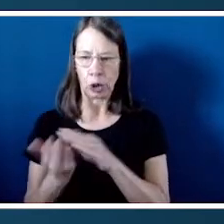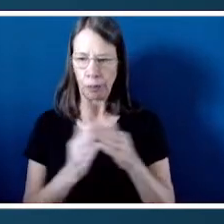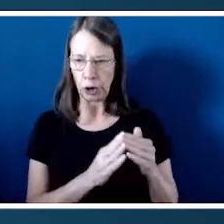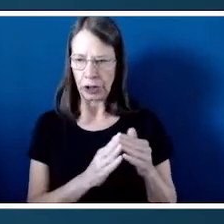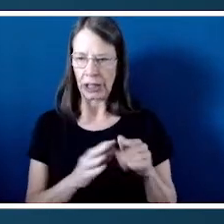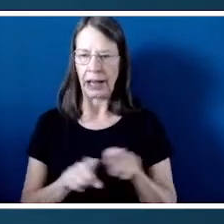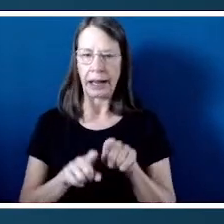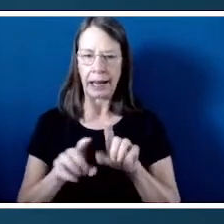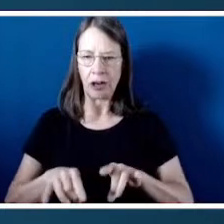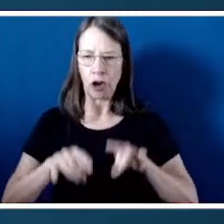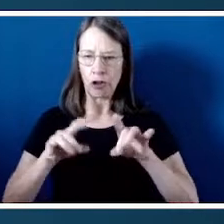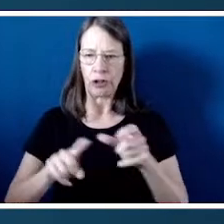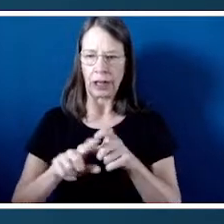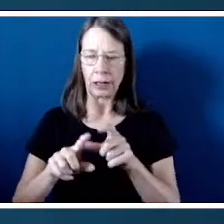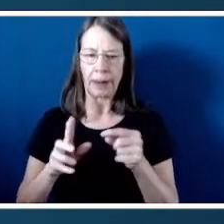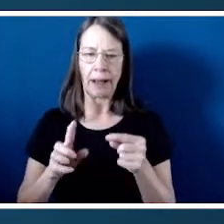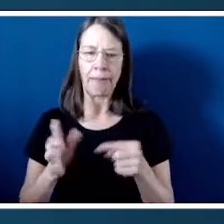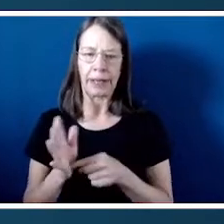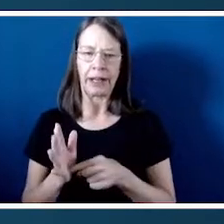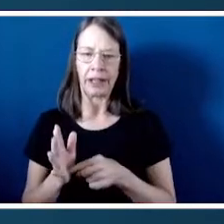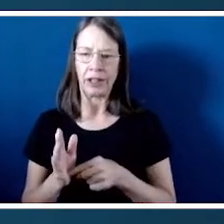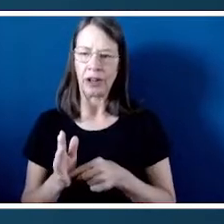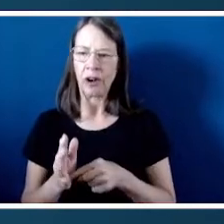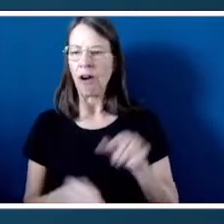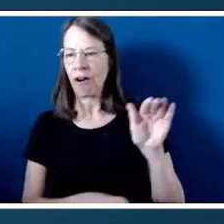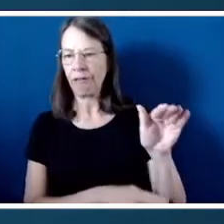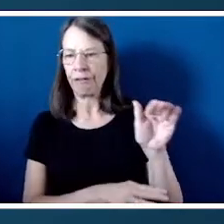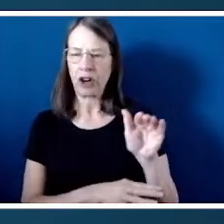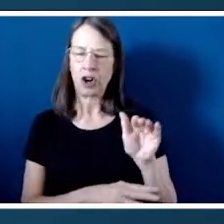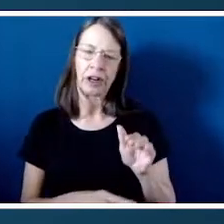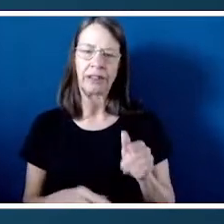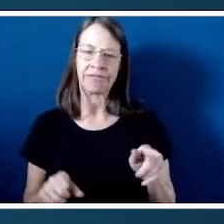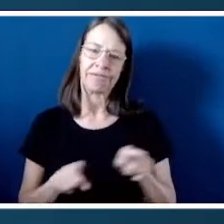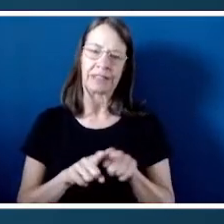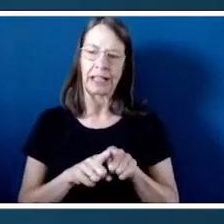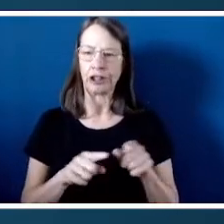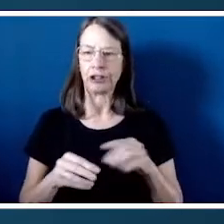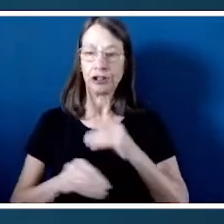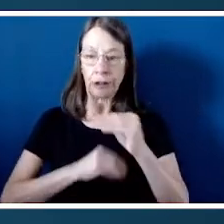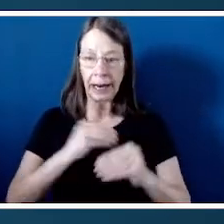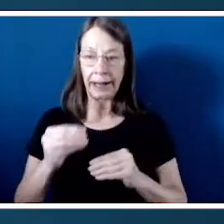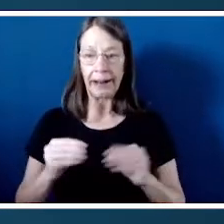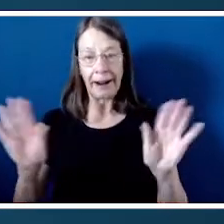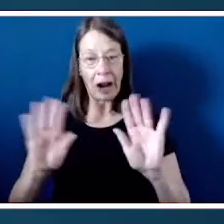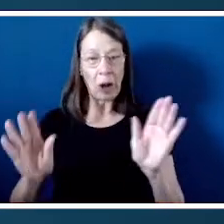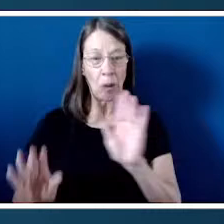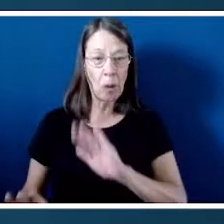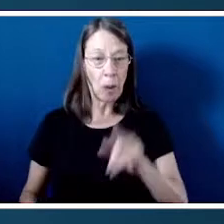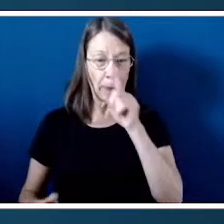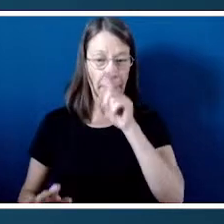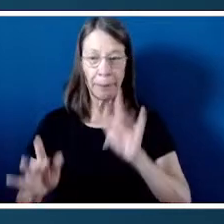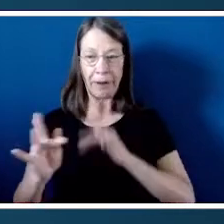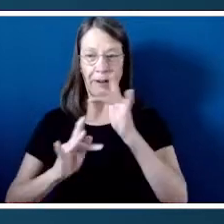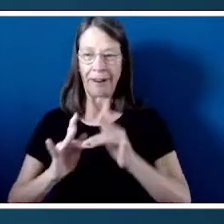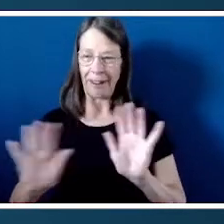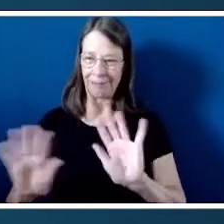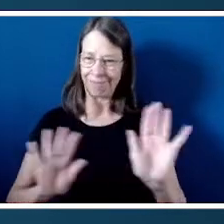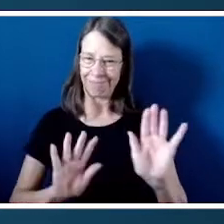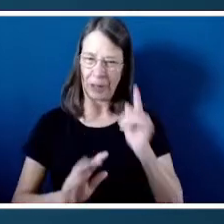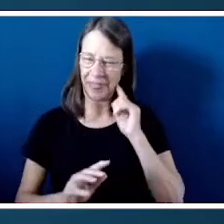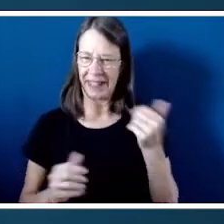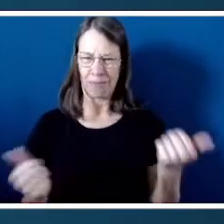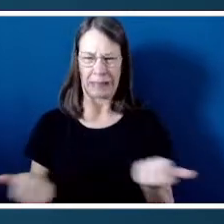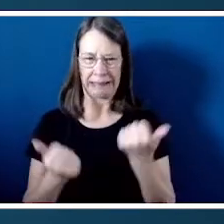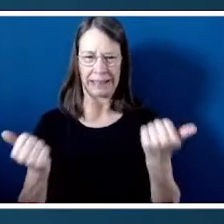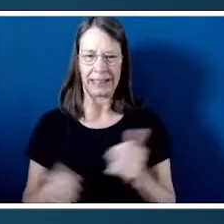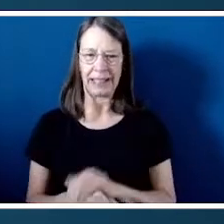Foreign Affairs and Trade. And hello to those joining online. I think there's quite a few. A big hello to those who might be watching